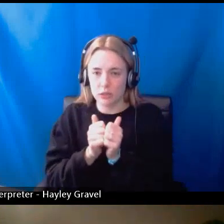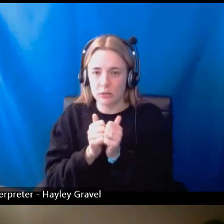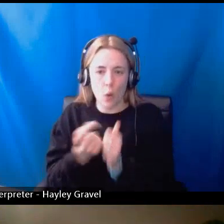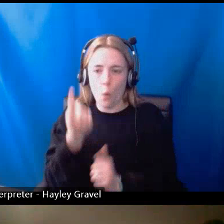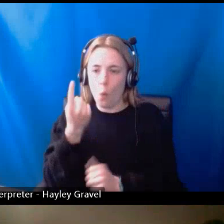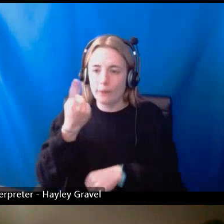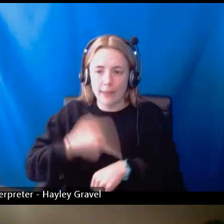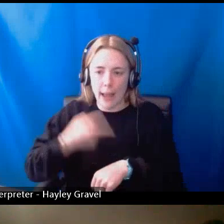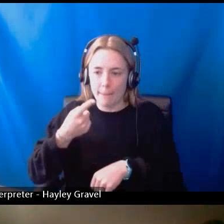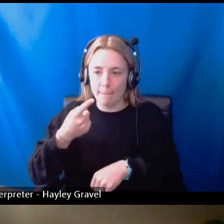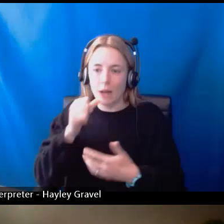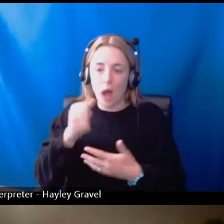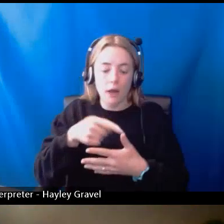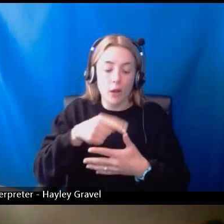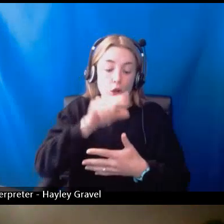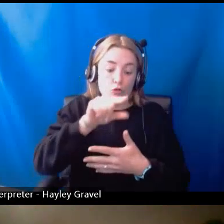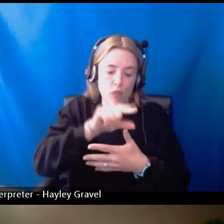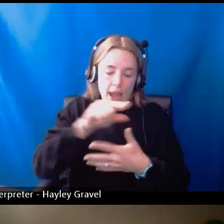Okay.